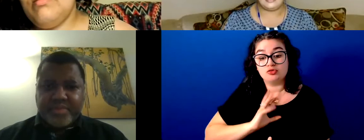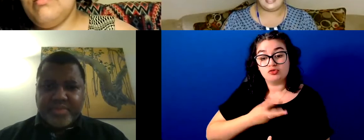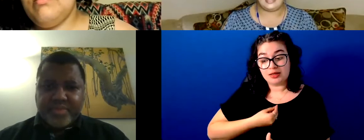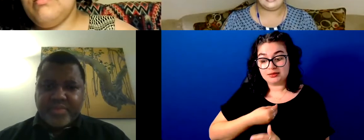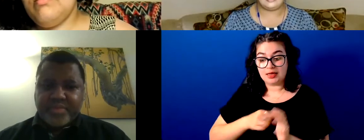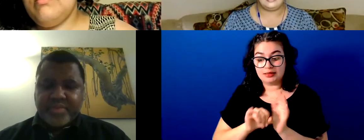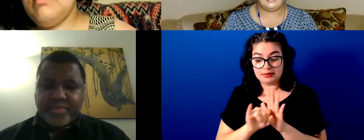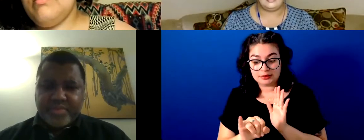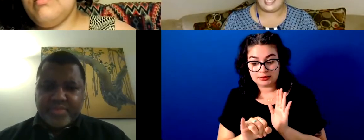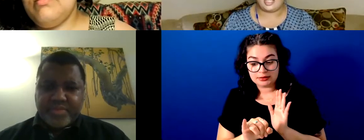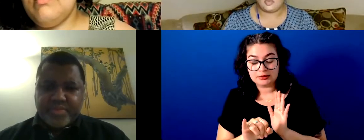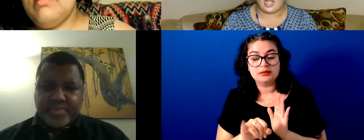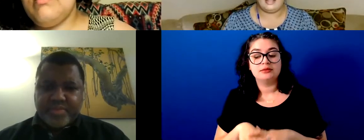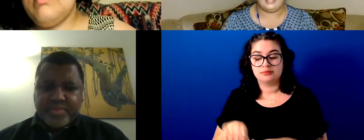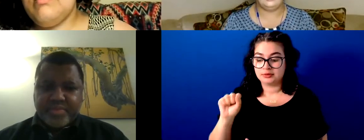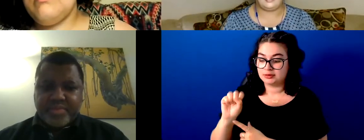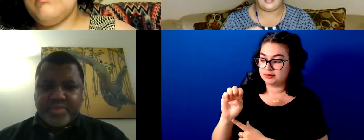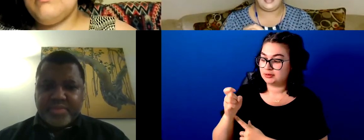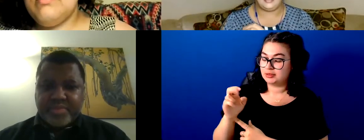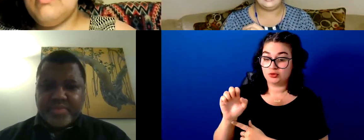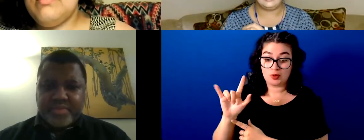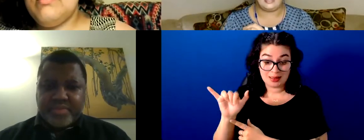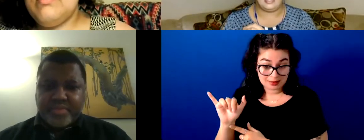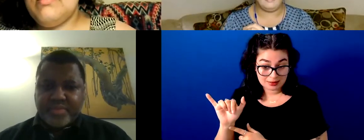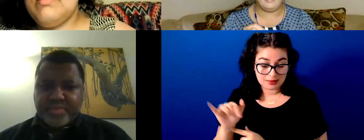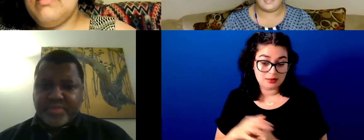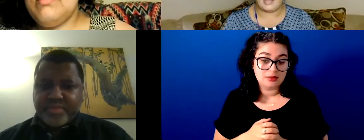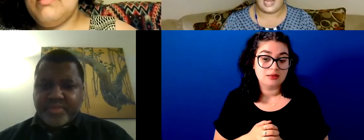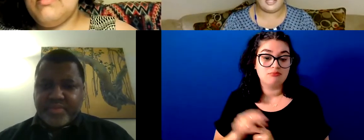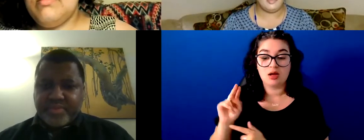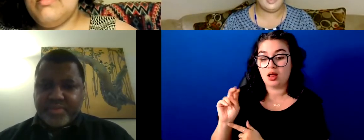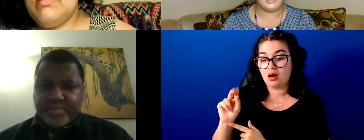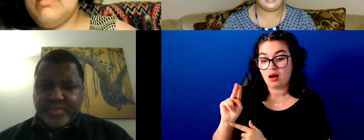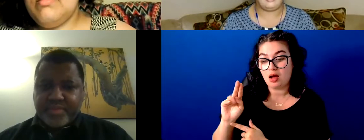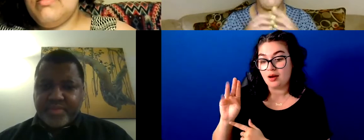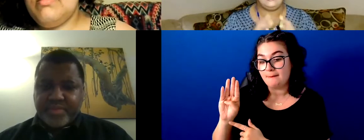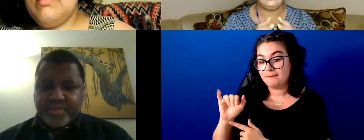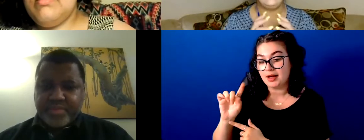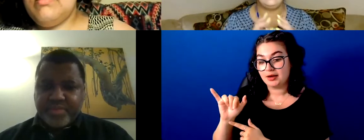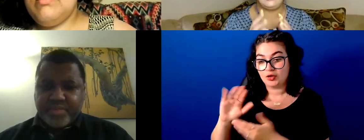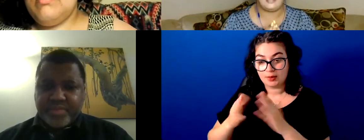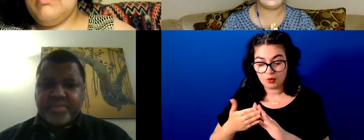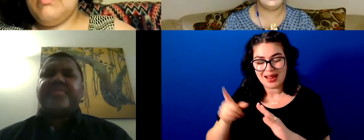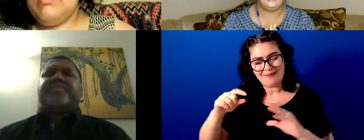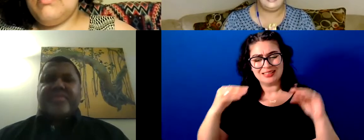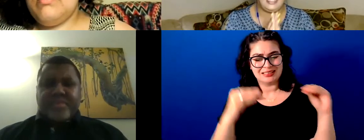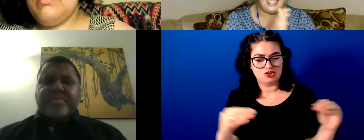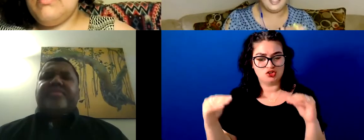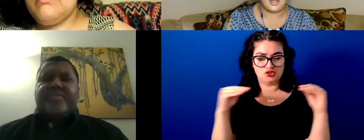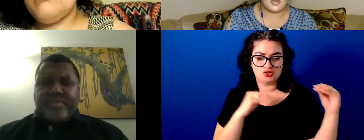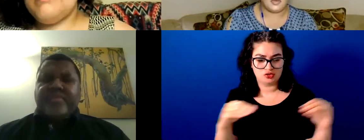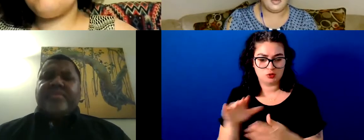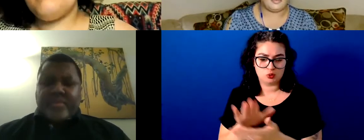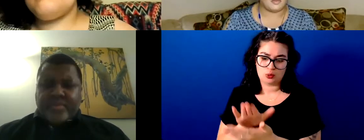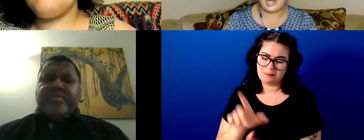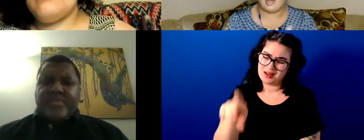identities, sexuality, and non-binary community, all that needs to be taught in school